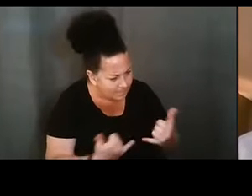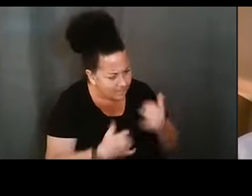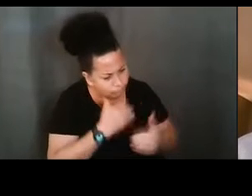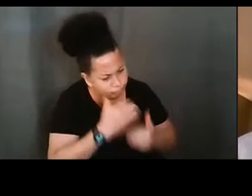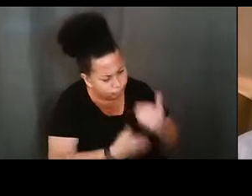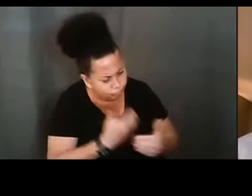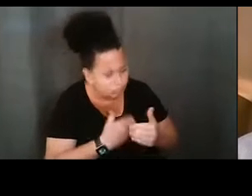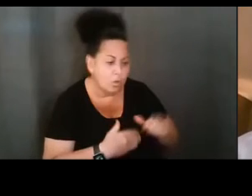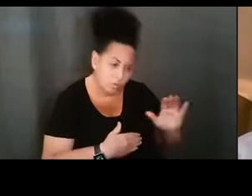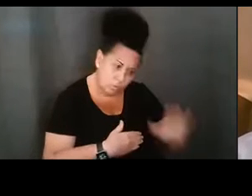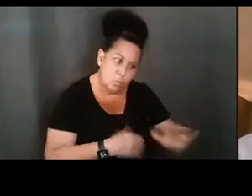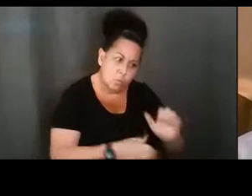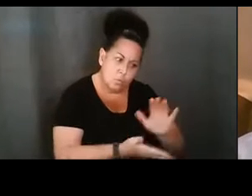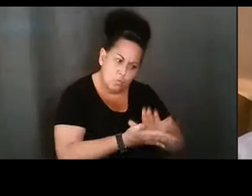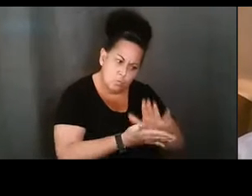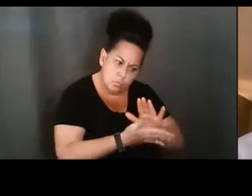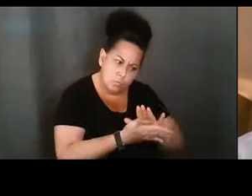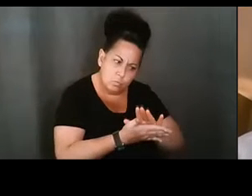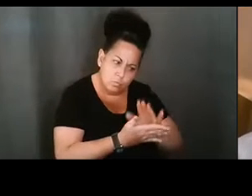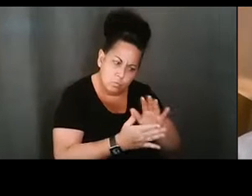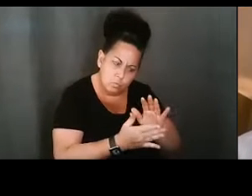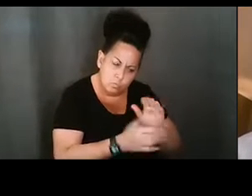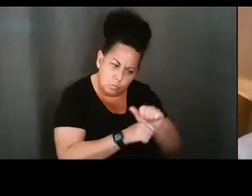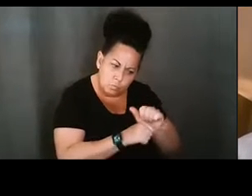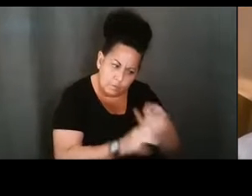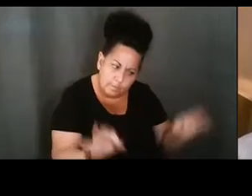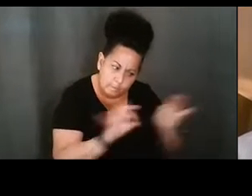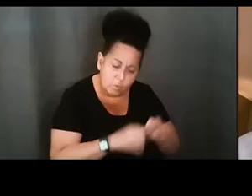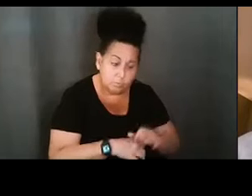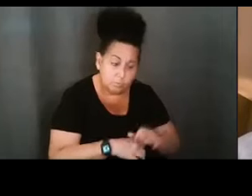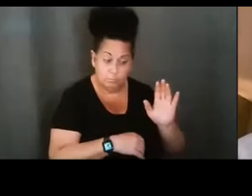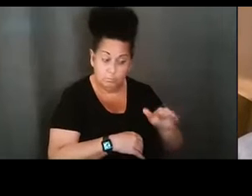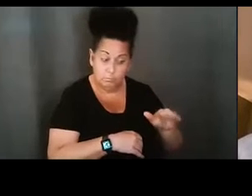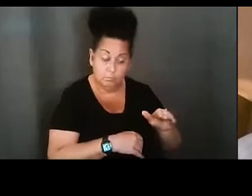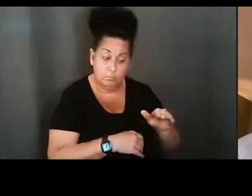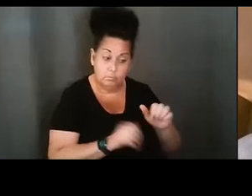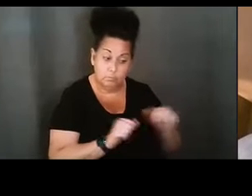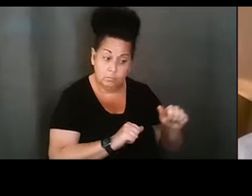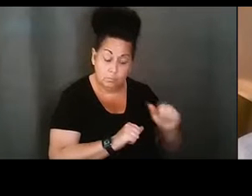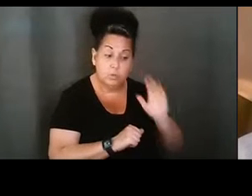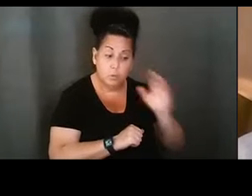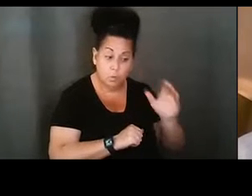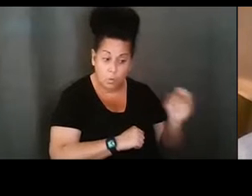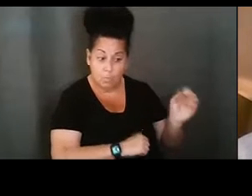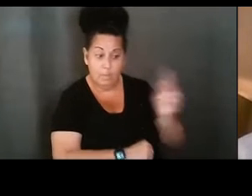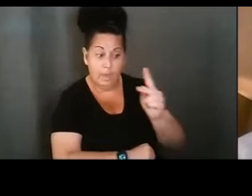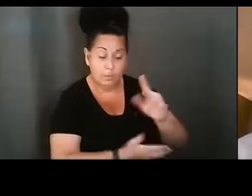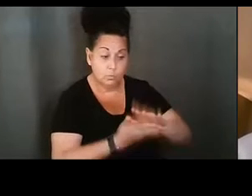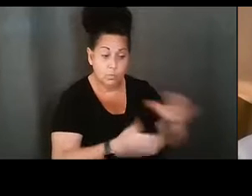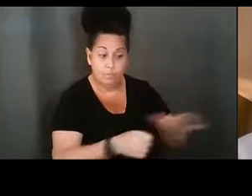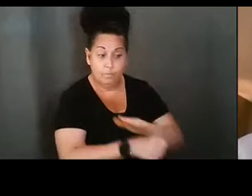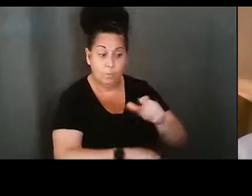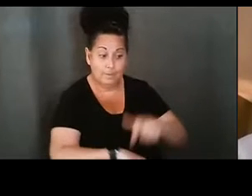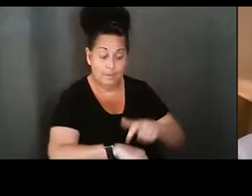schoolwork. And also letting them know that there is a strong possibility that they will be back in school full time next